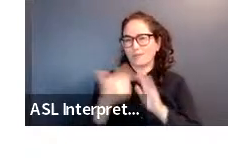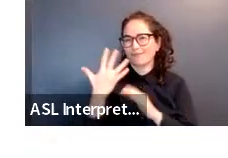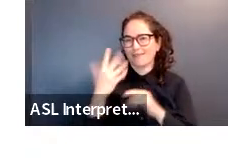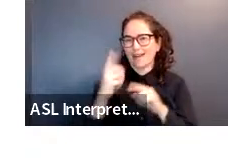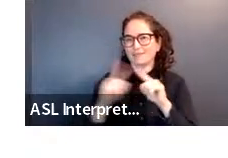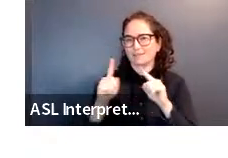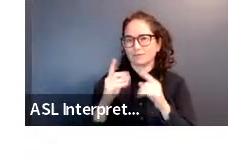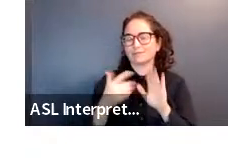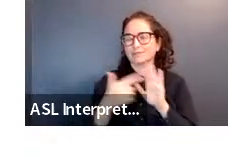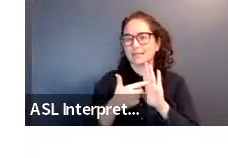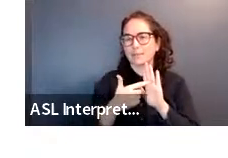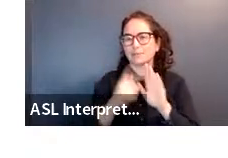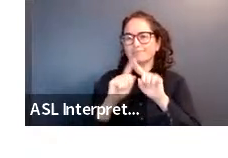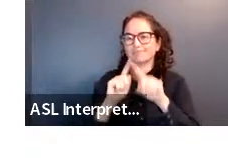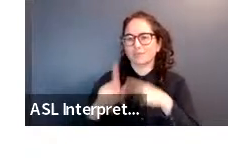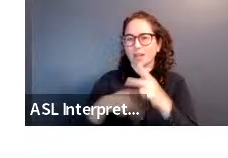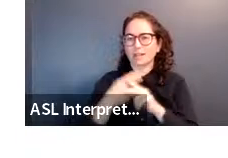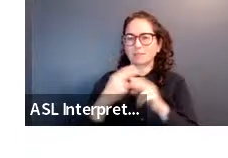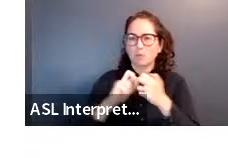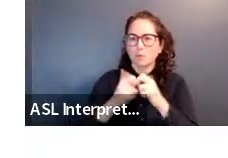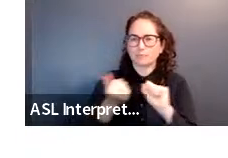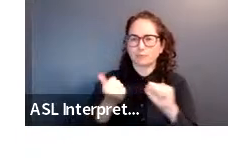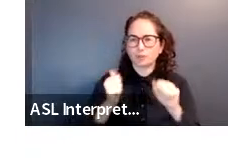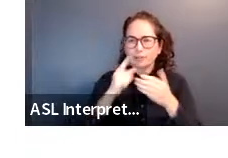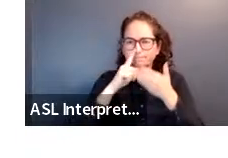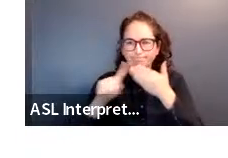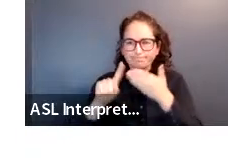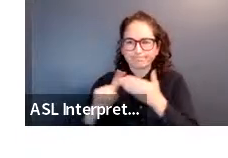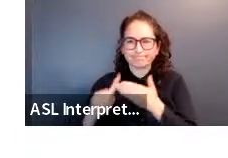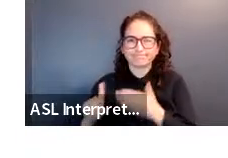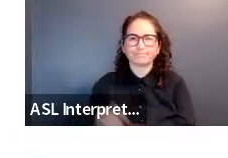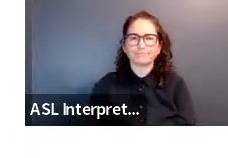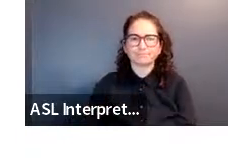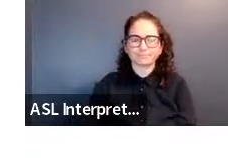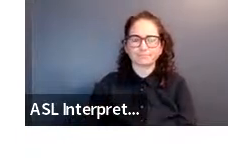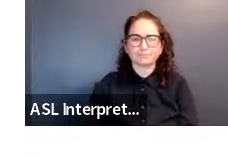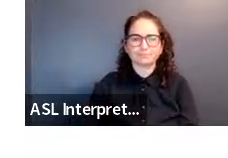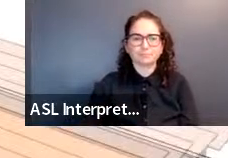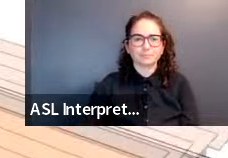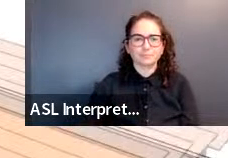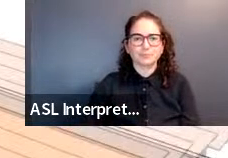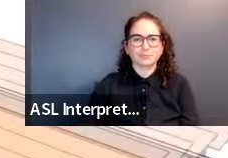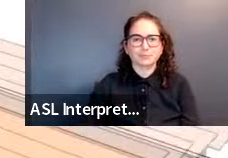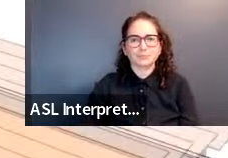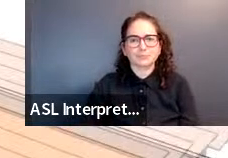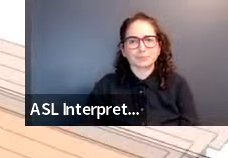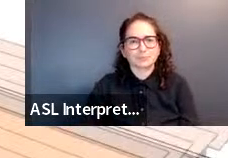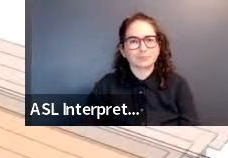types of problems we're looking into. Next slide.